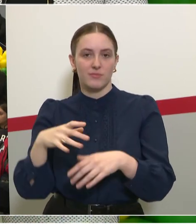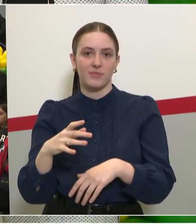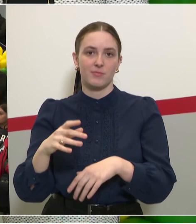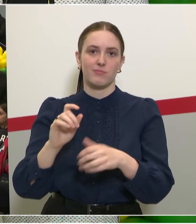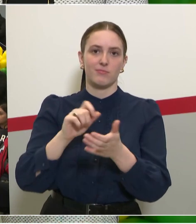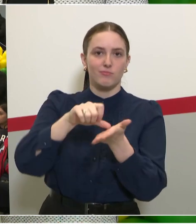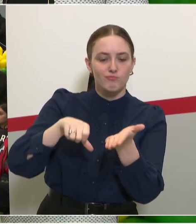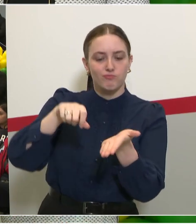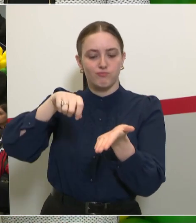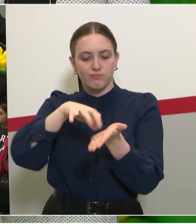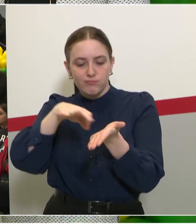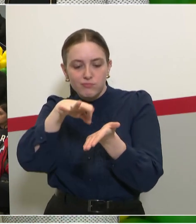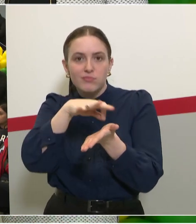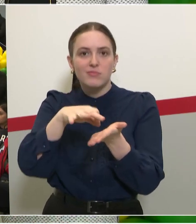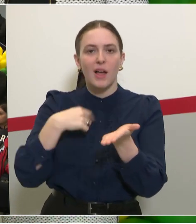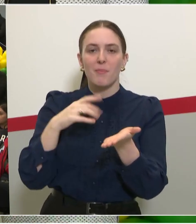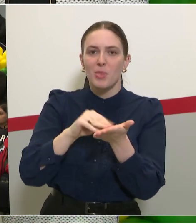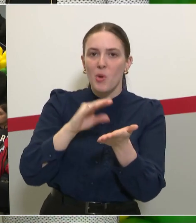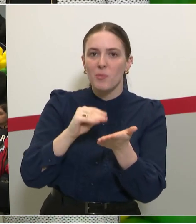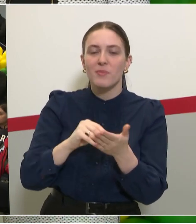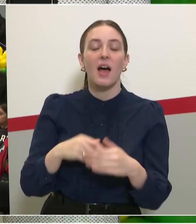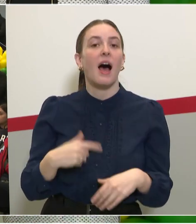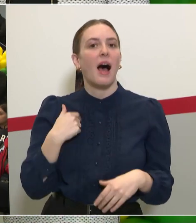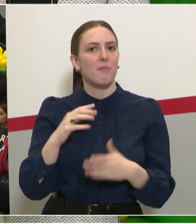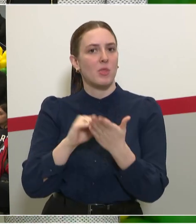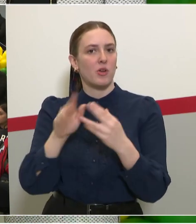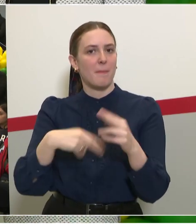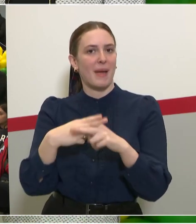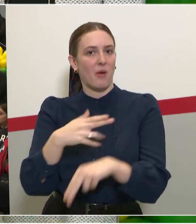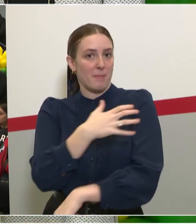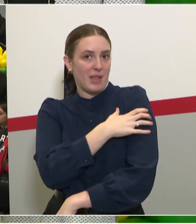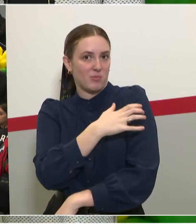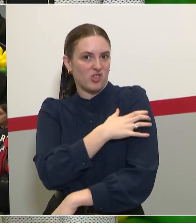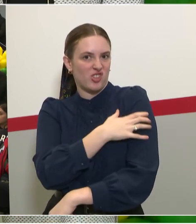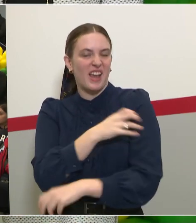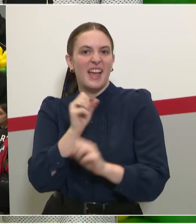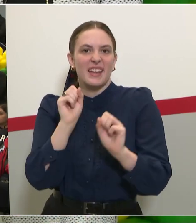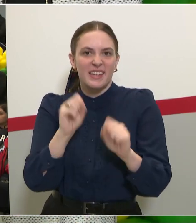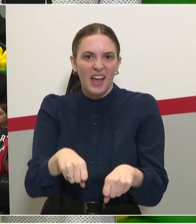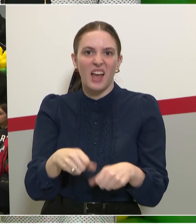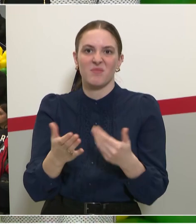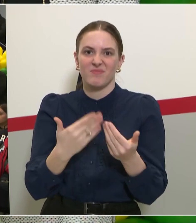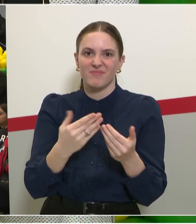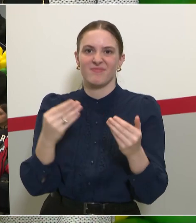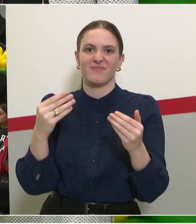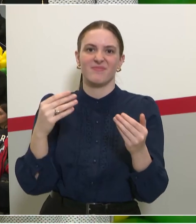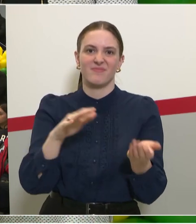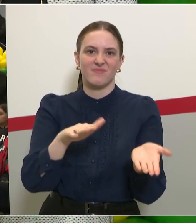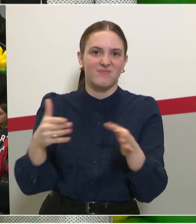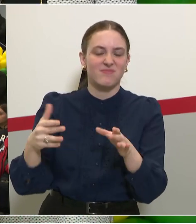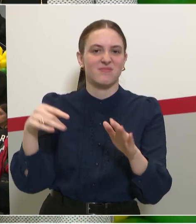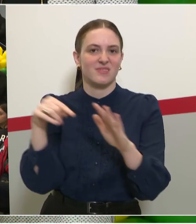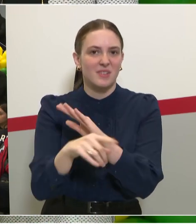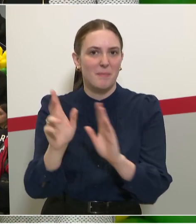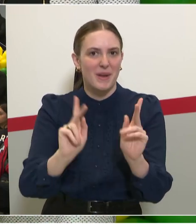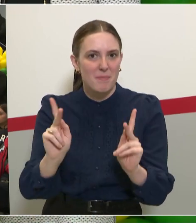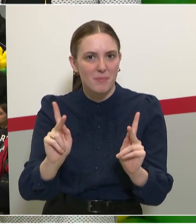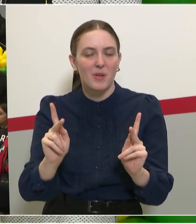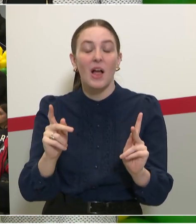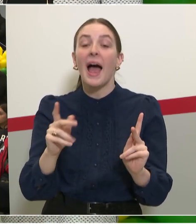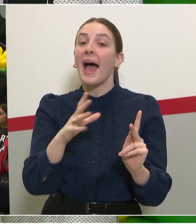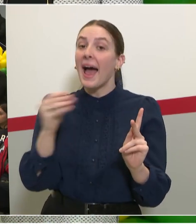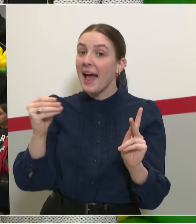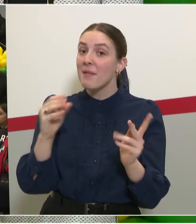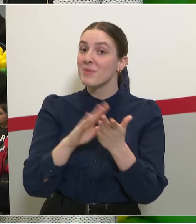that how high blood pressure can be a silent killer and how it causes it, what makes it so dangerous. And most importantly, I learned how to do